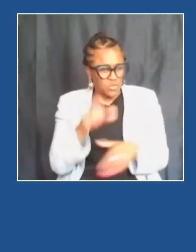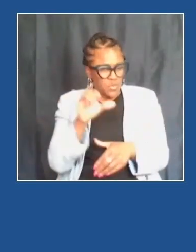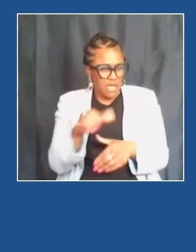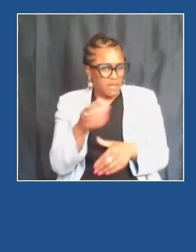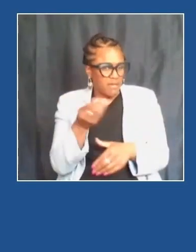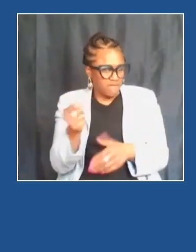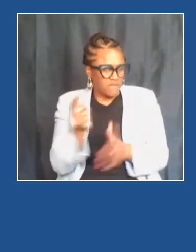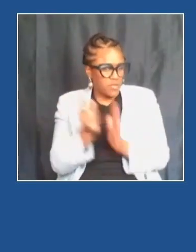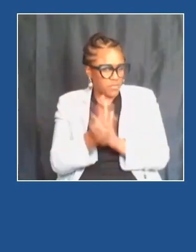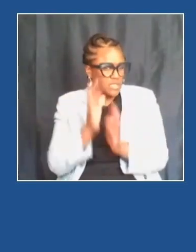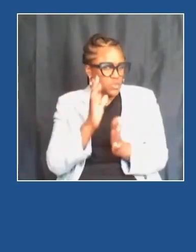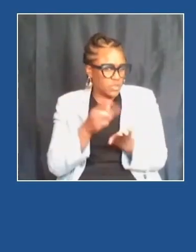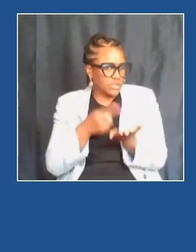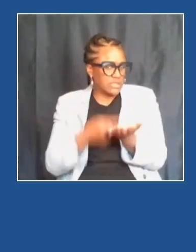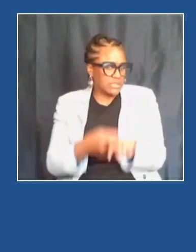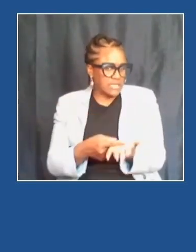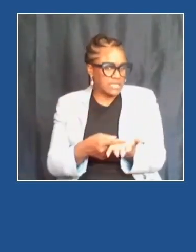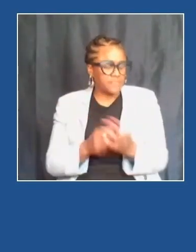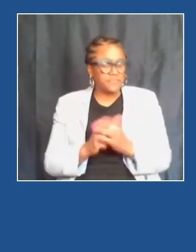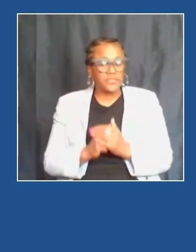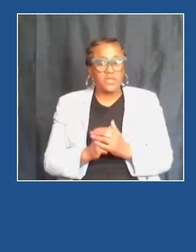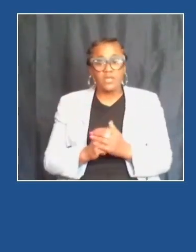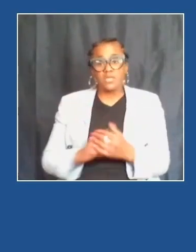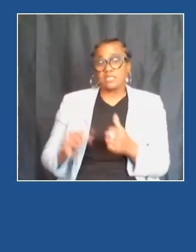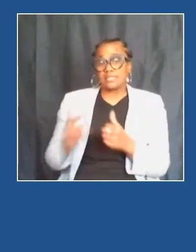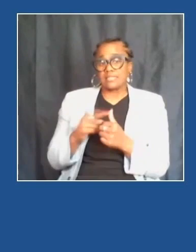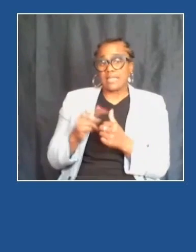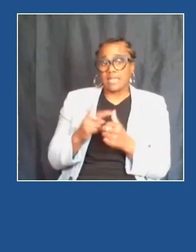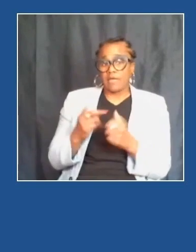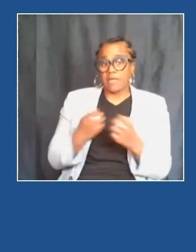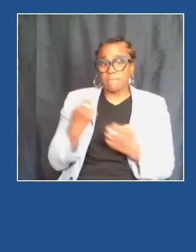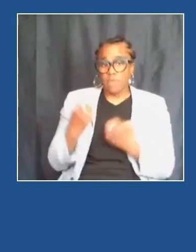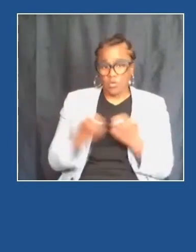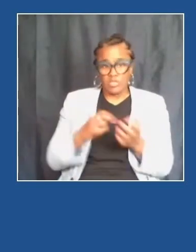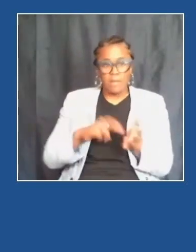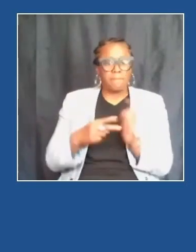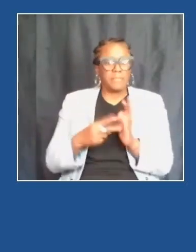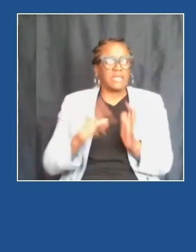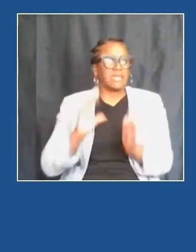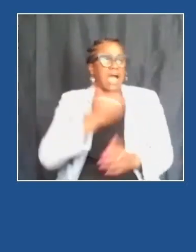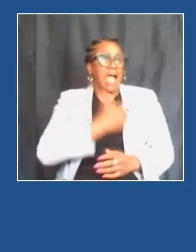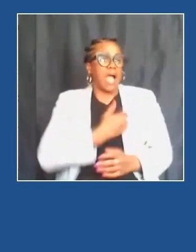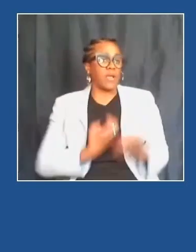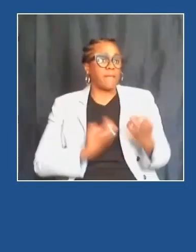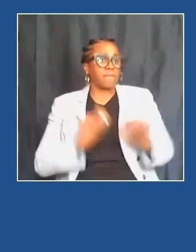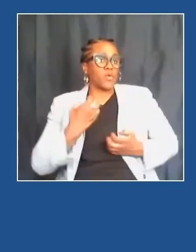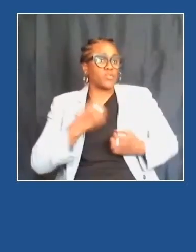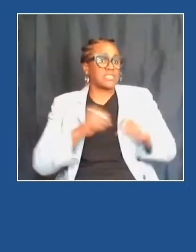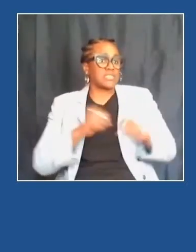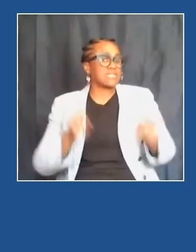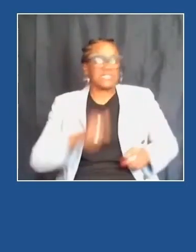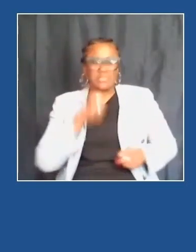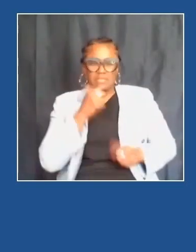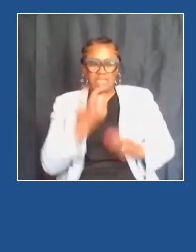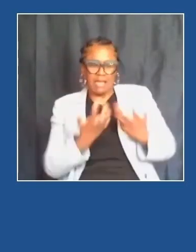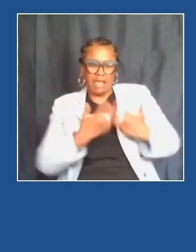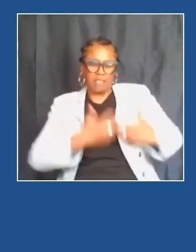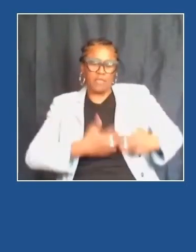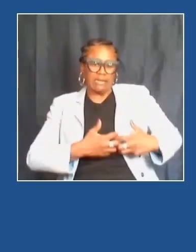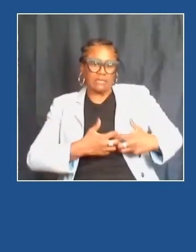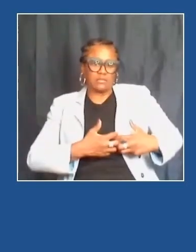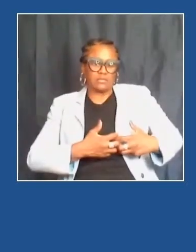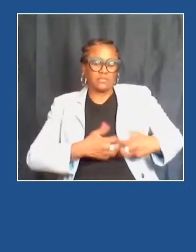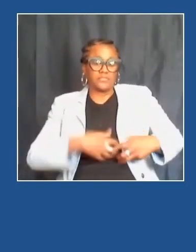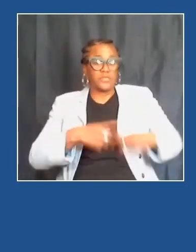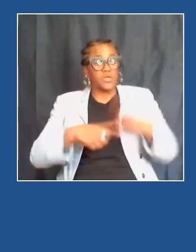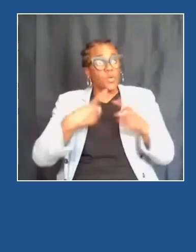minutes. So our secondary emotions mean that our emotion system's not calibrated. Now, when